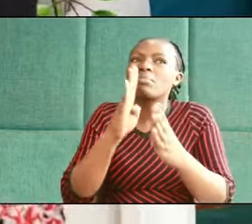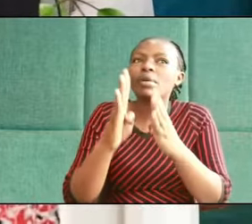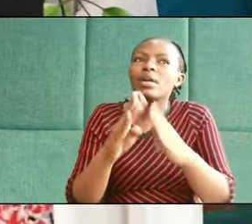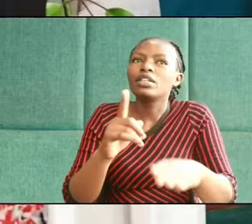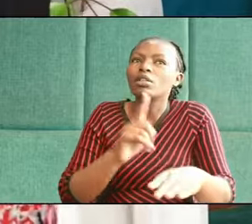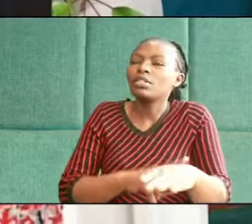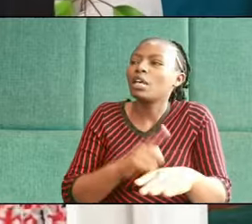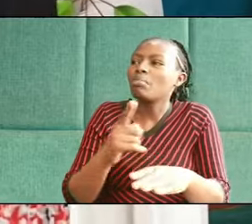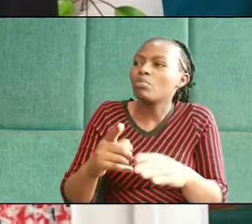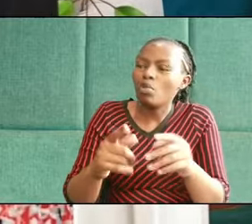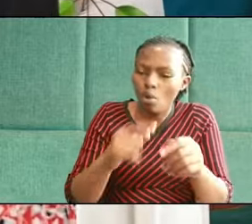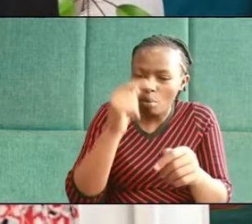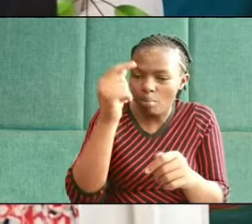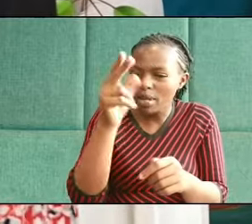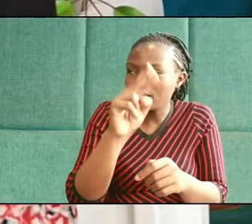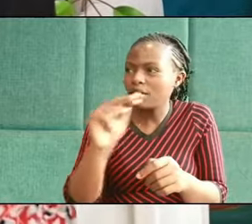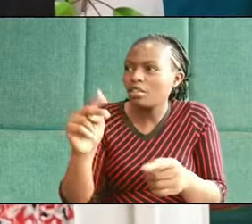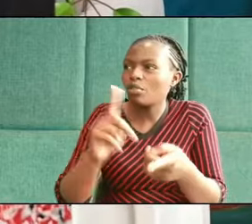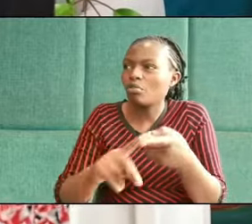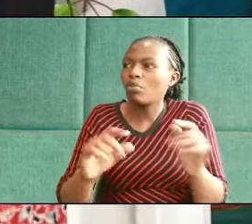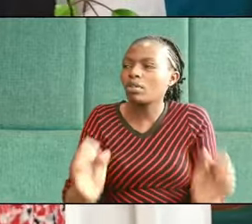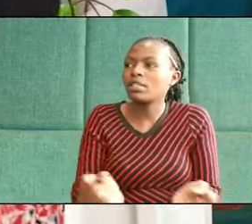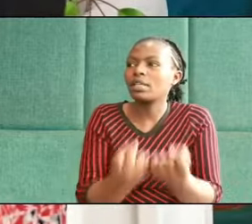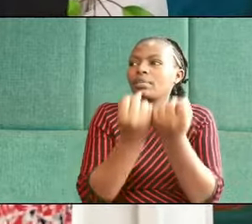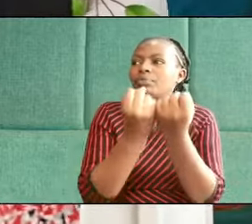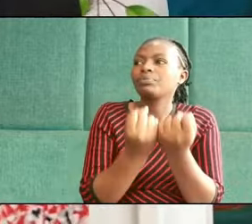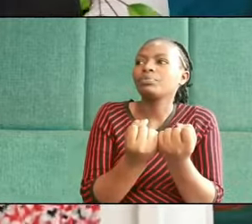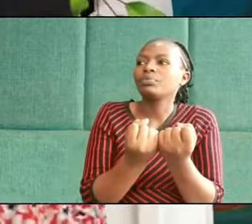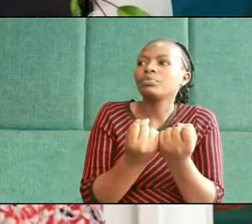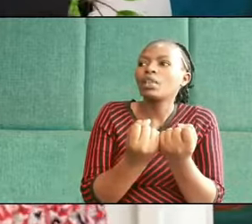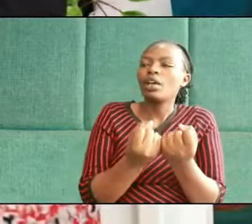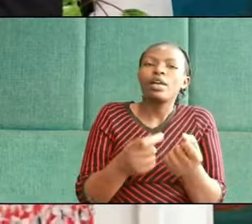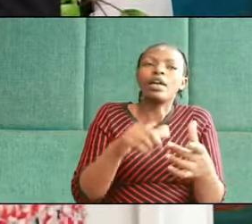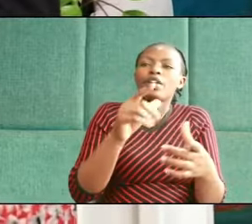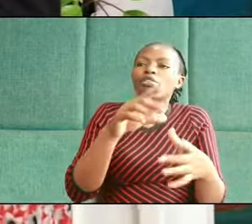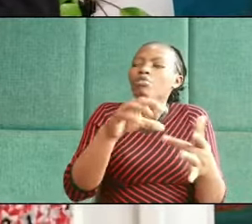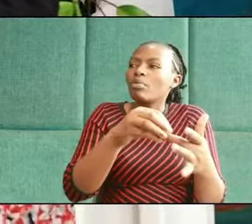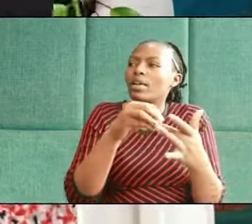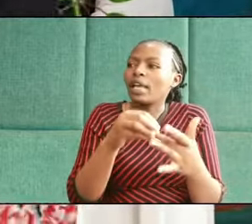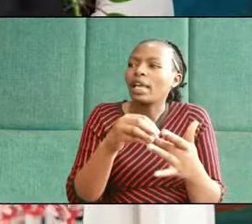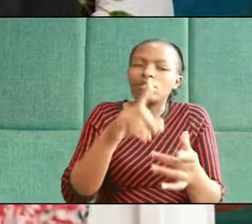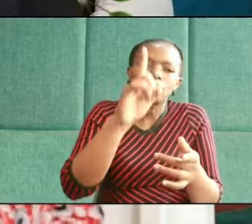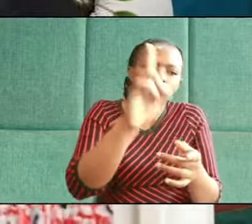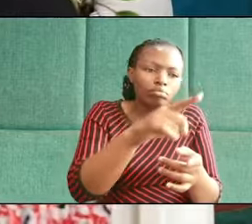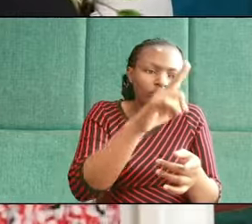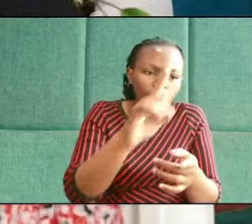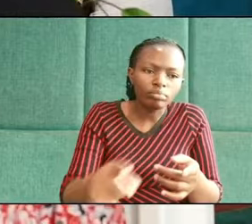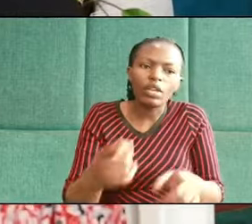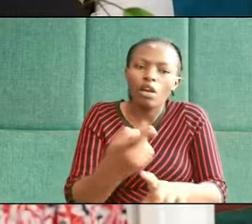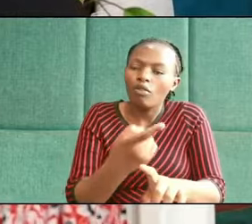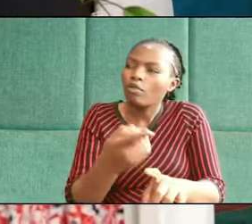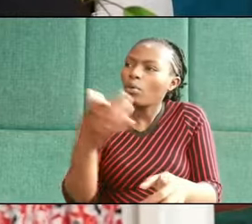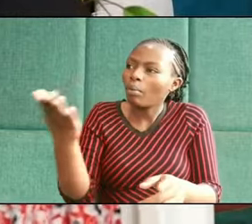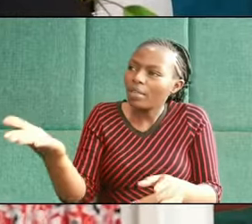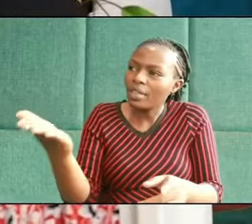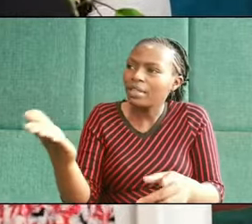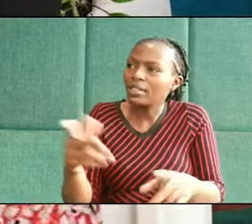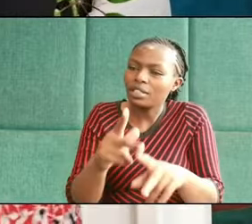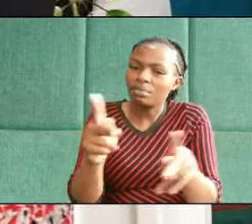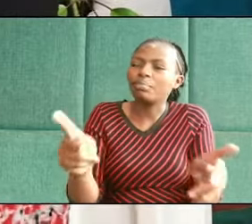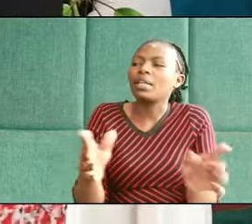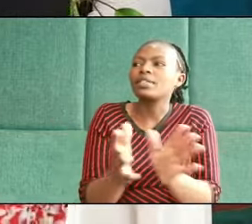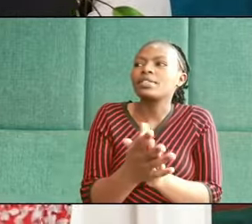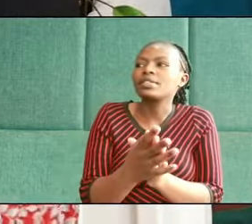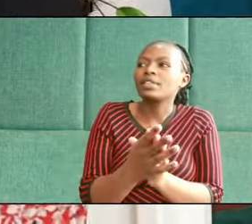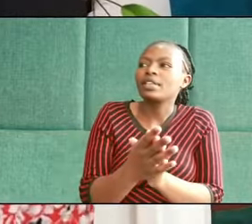what happens? And demerit. You get a demerit. You come and pluck your apple, isn't it? Yes.